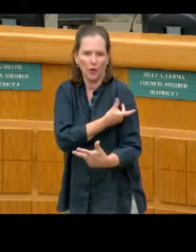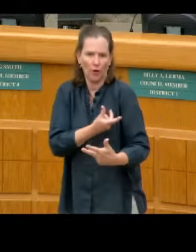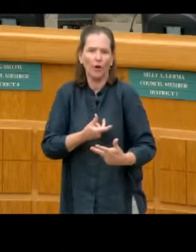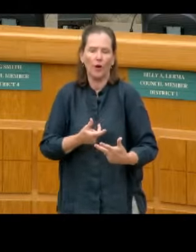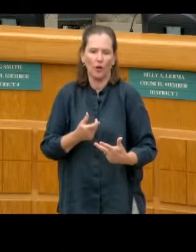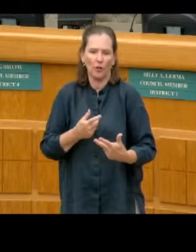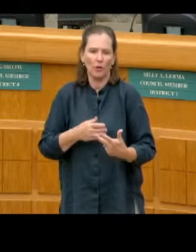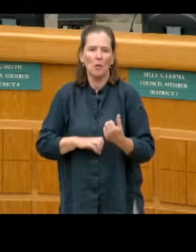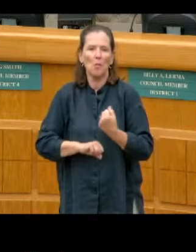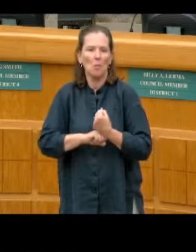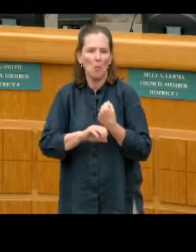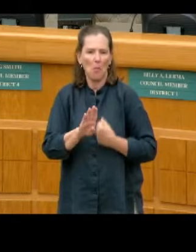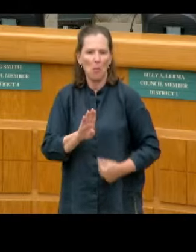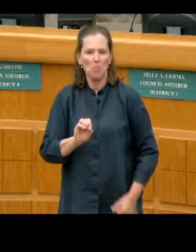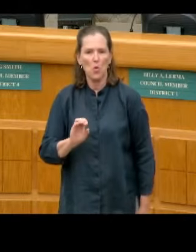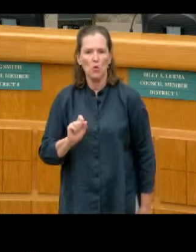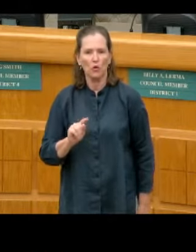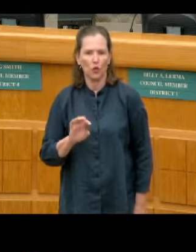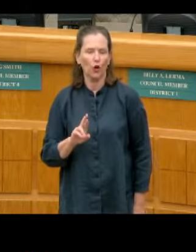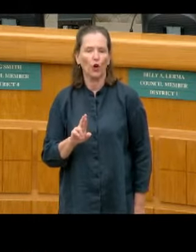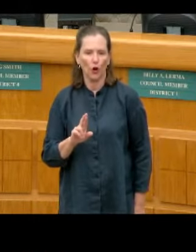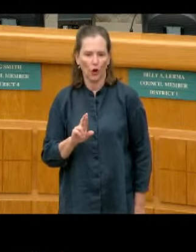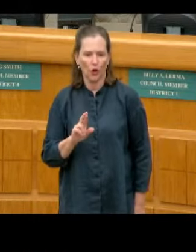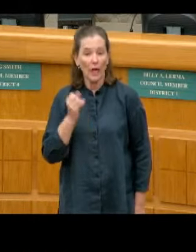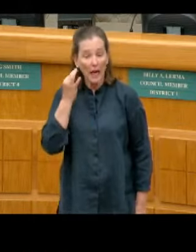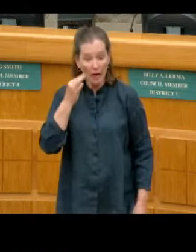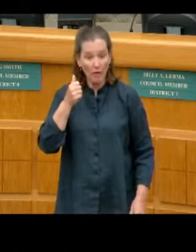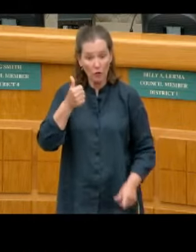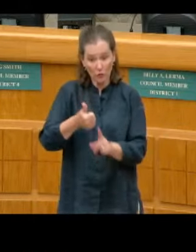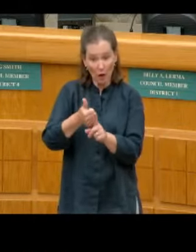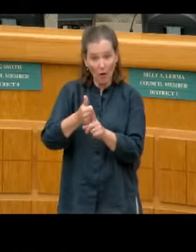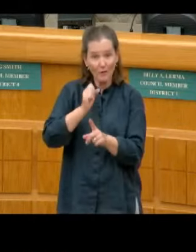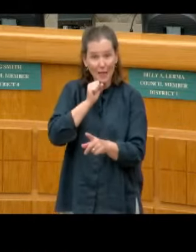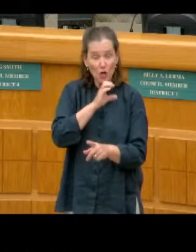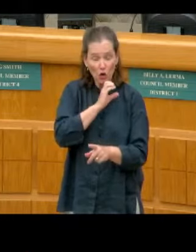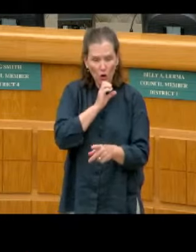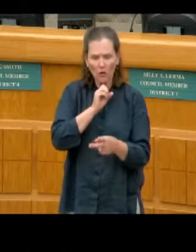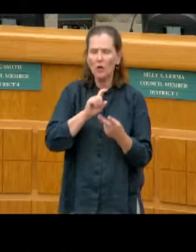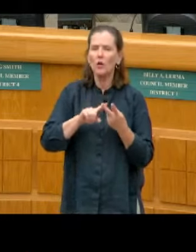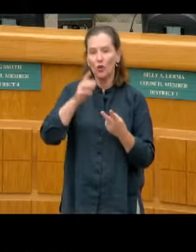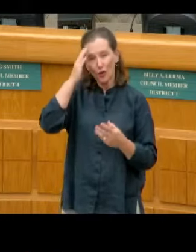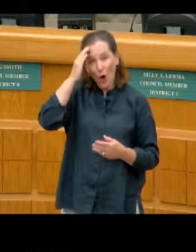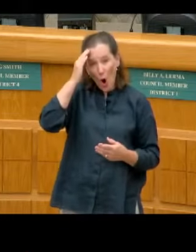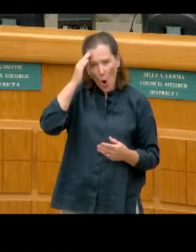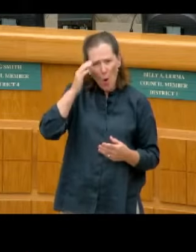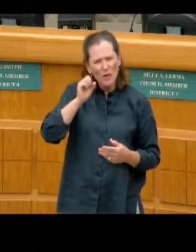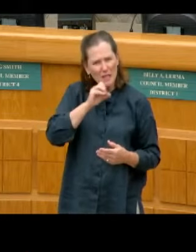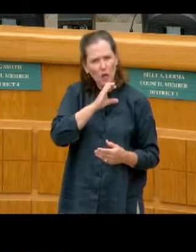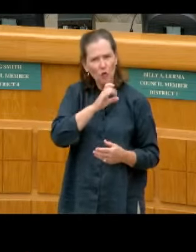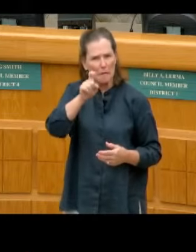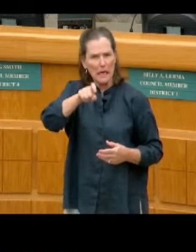or know of a senior in need of an additional shot, again, please call the city at 826-CITY,